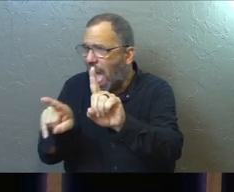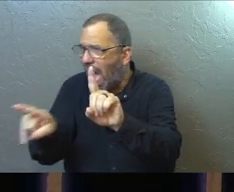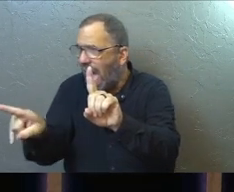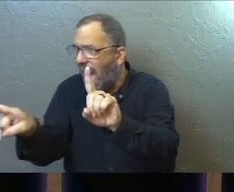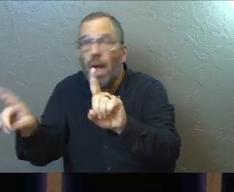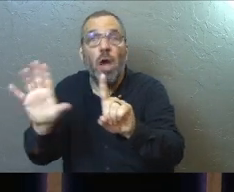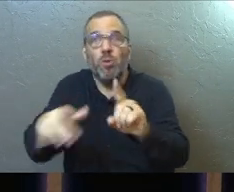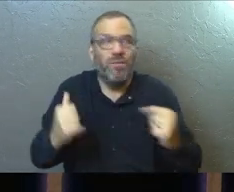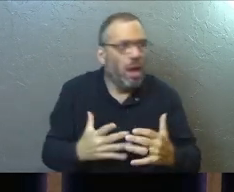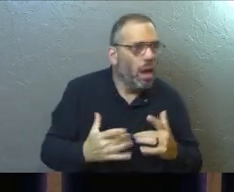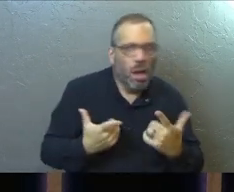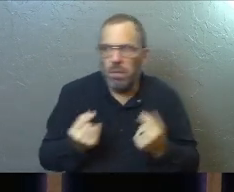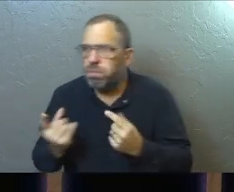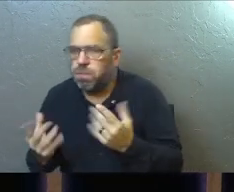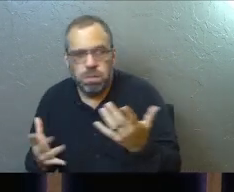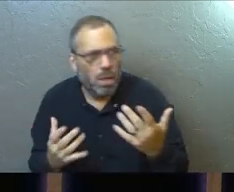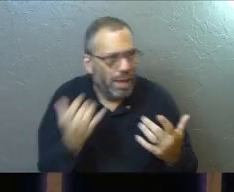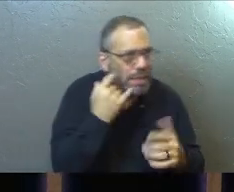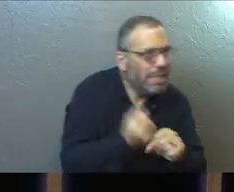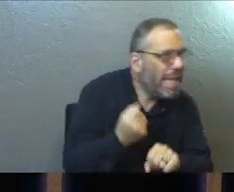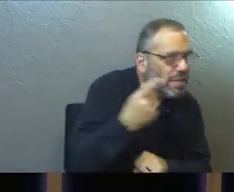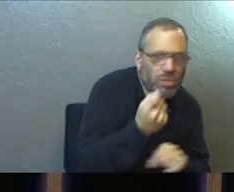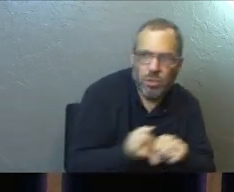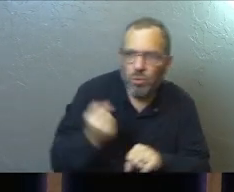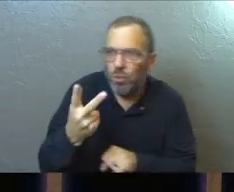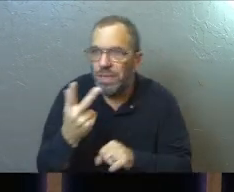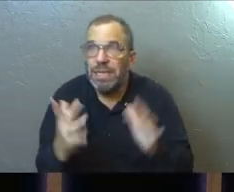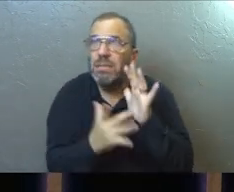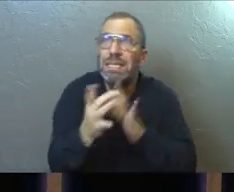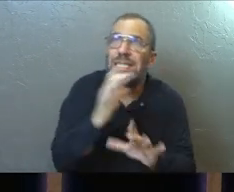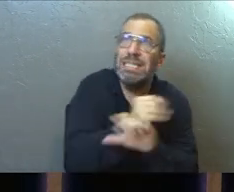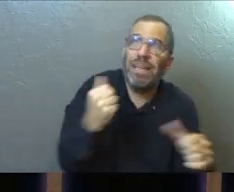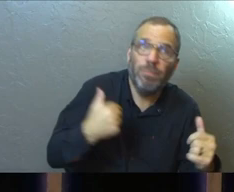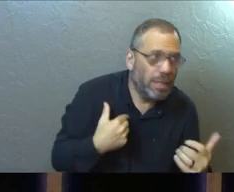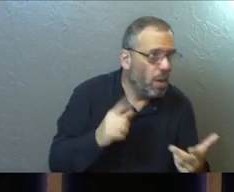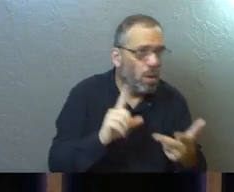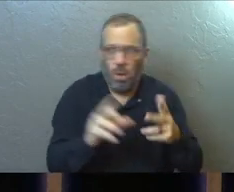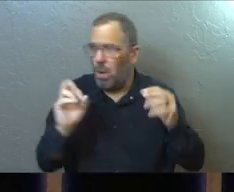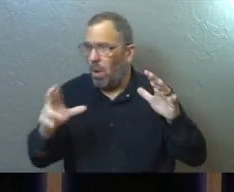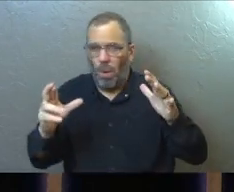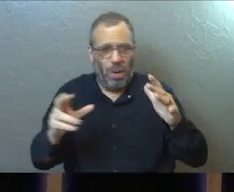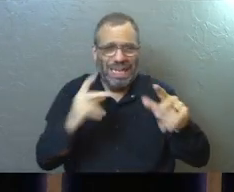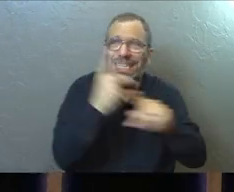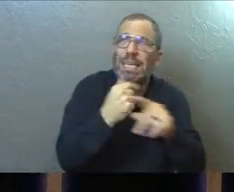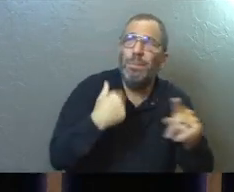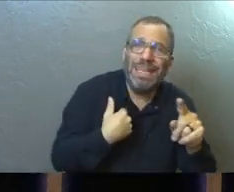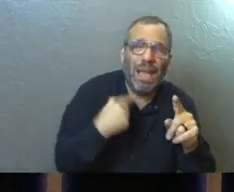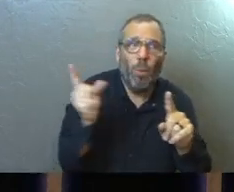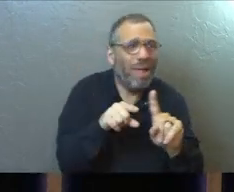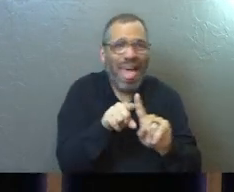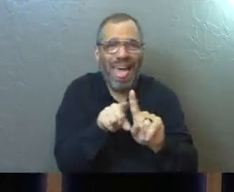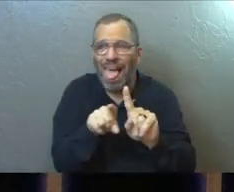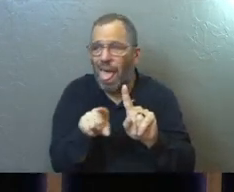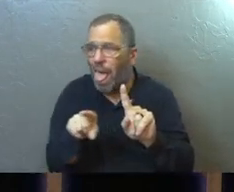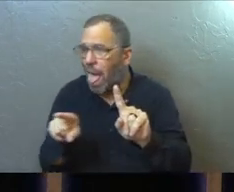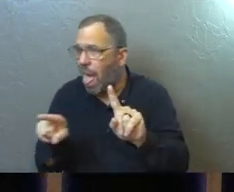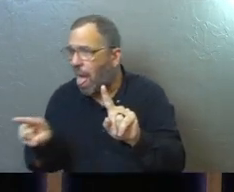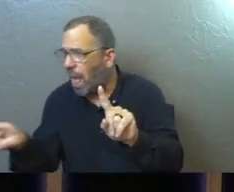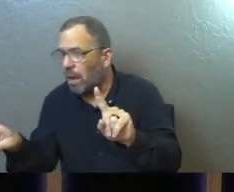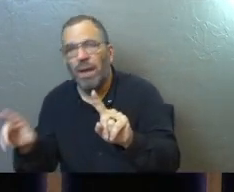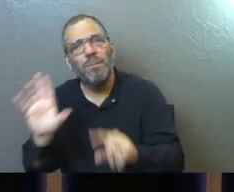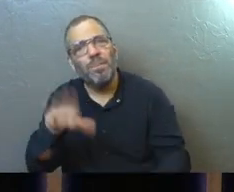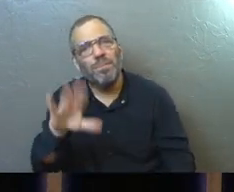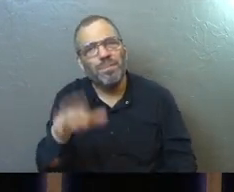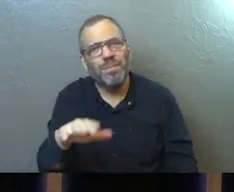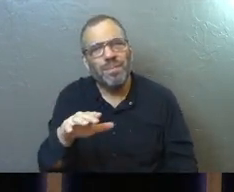before sometimes you fear, where will I be in a year if Jesus doesn't save me, if Jesus doesn't keep me on the path?